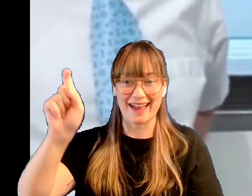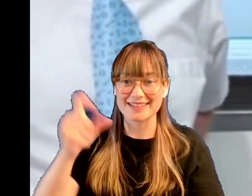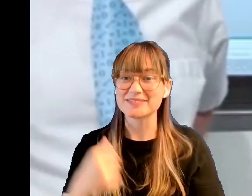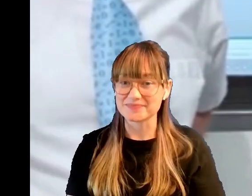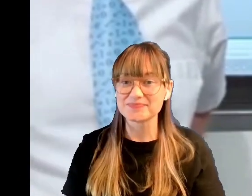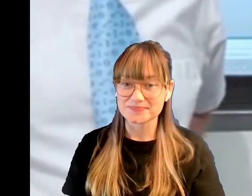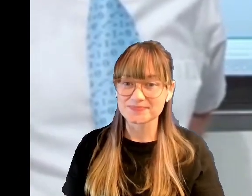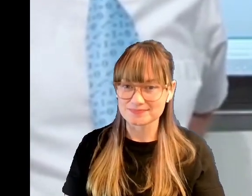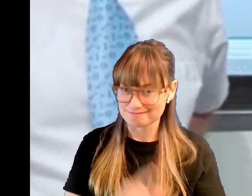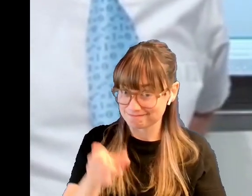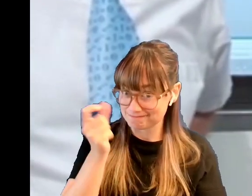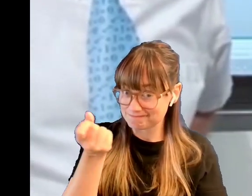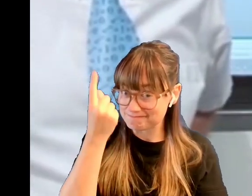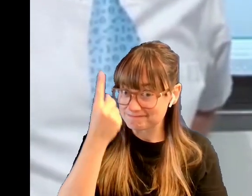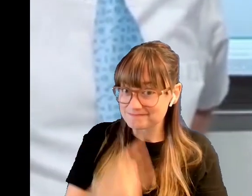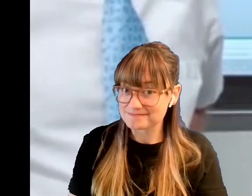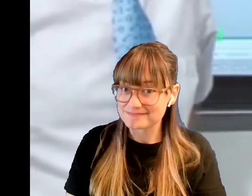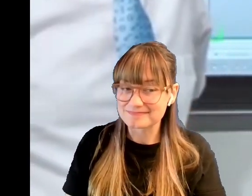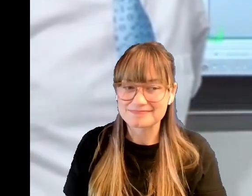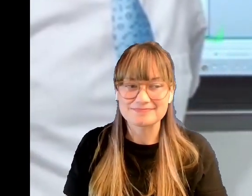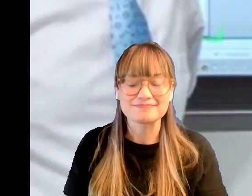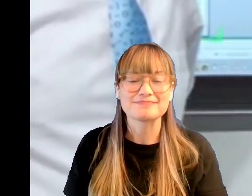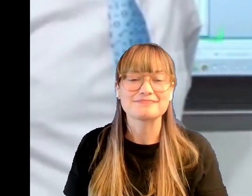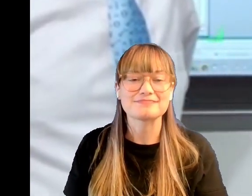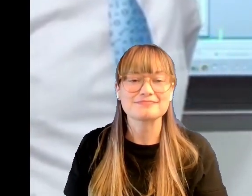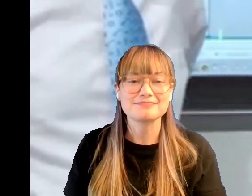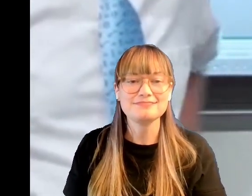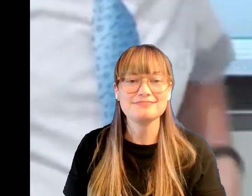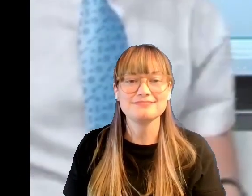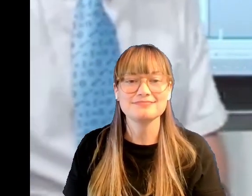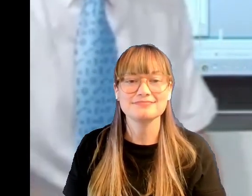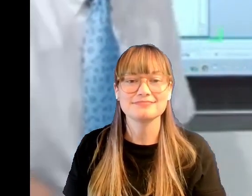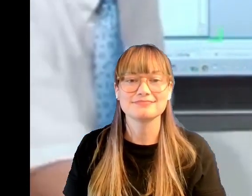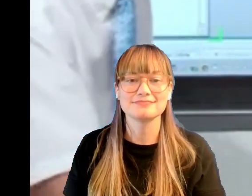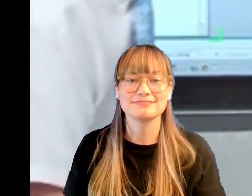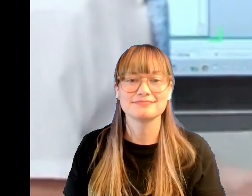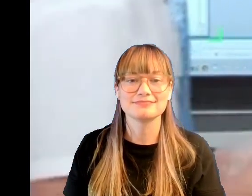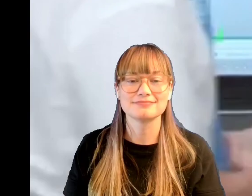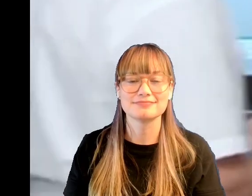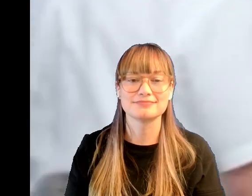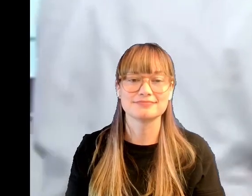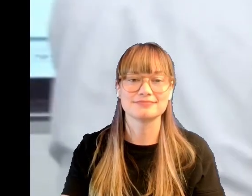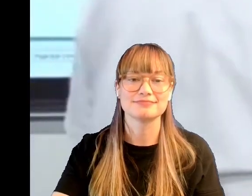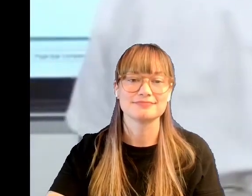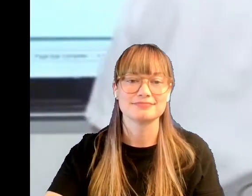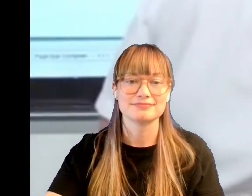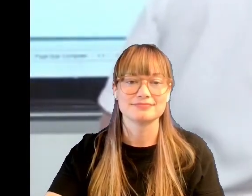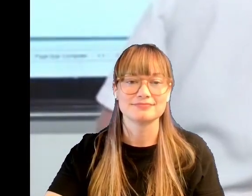Perfect. Get the idea there? All right. Now,